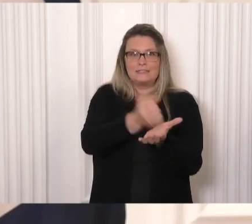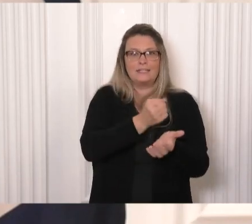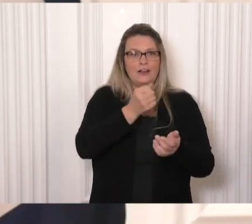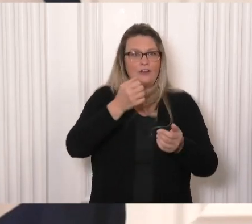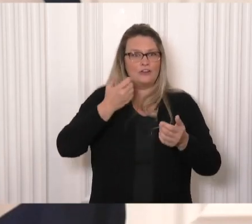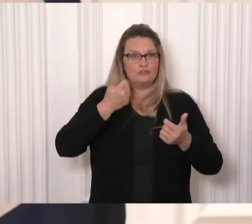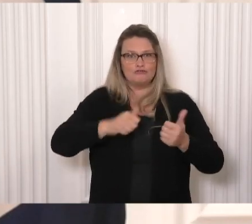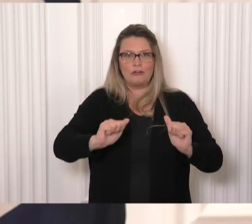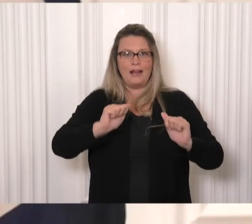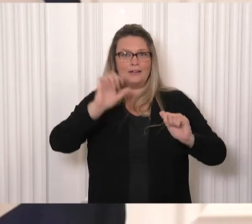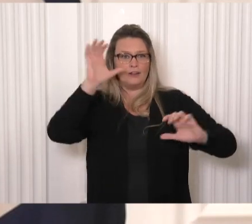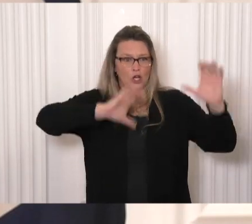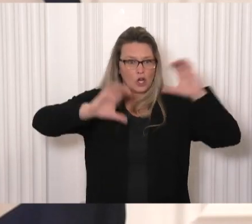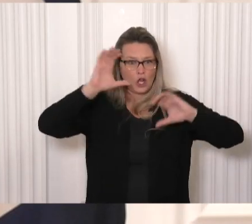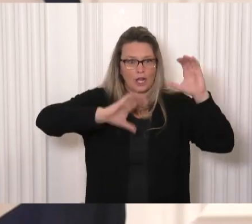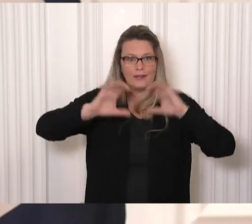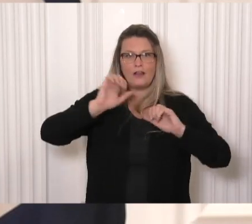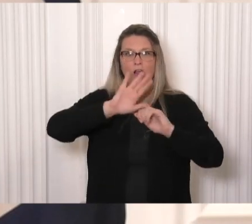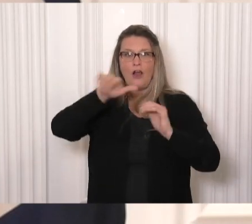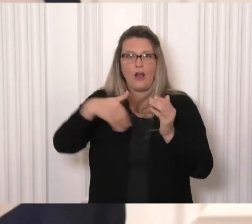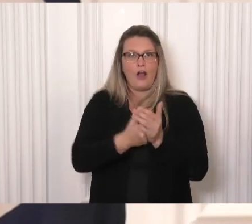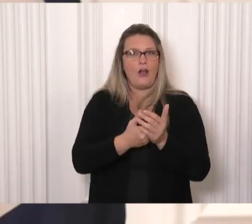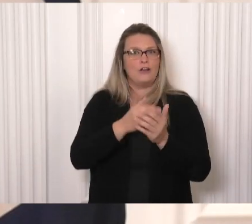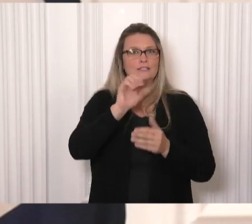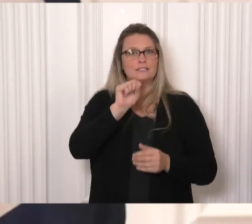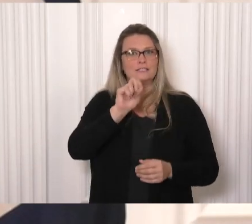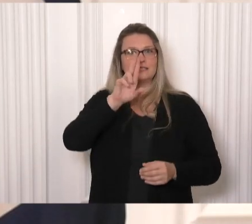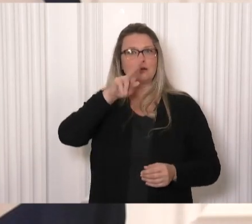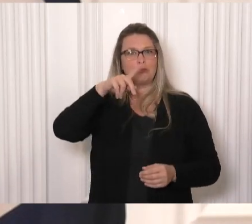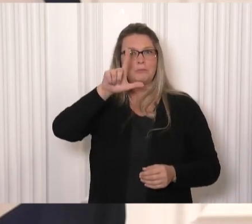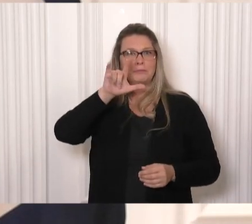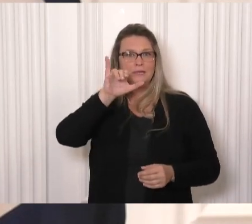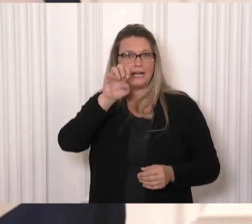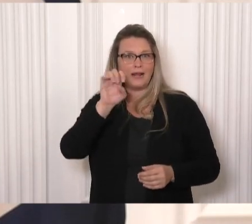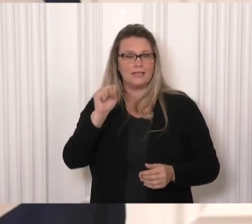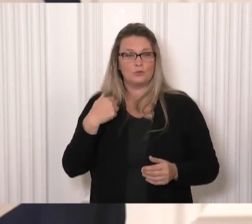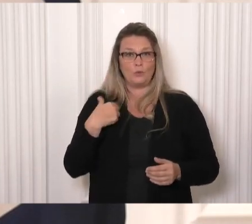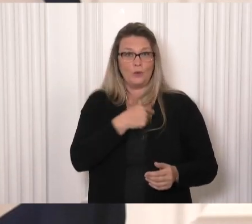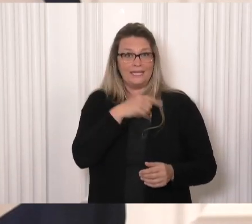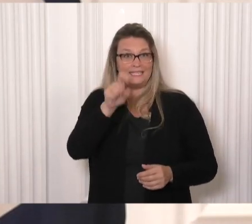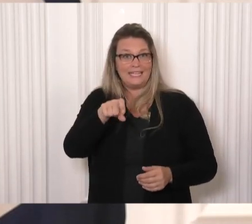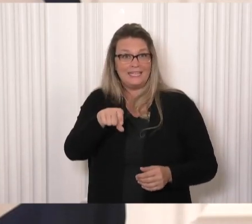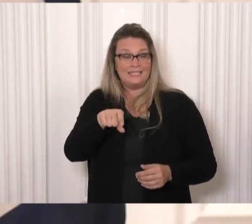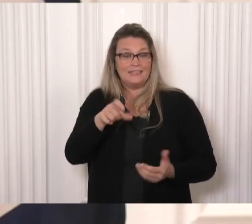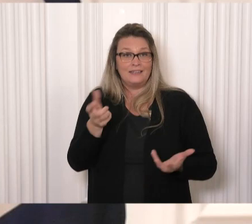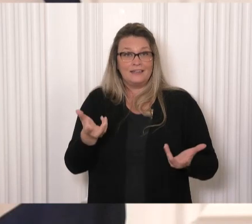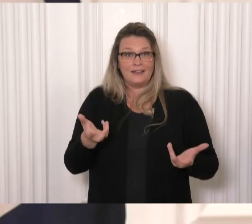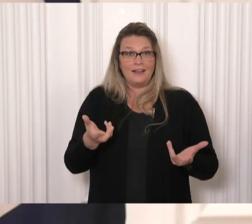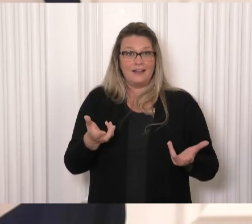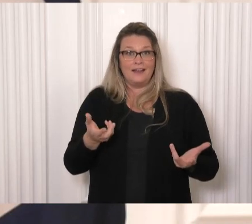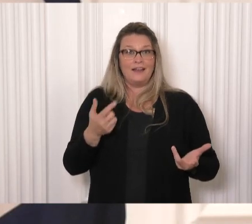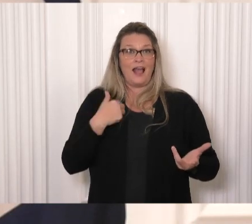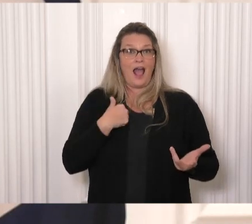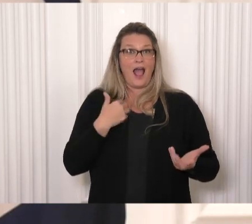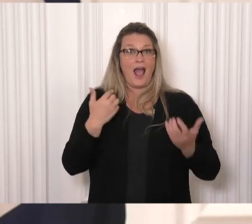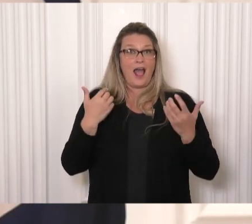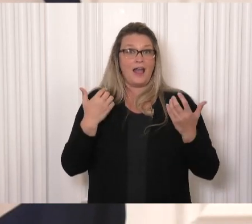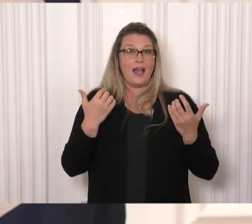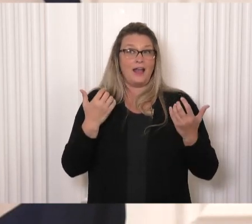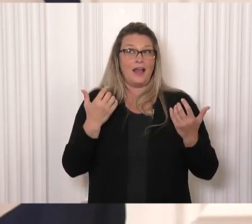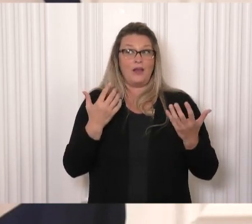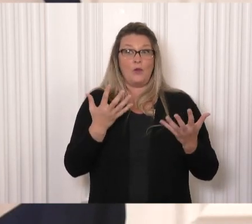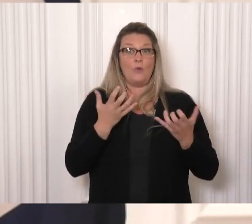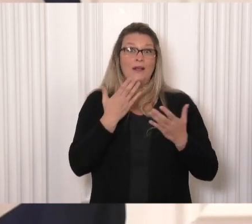find every single piece of supply equipment that we need in every way. You know, I've got to thank